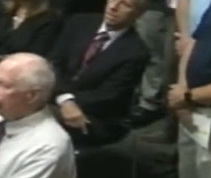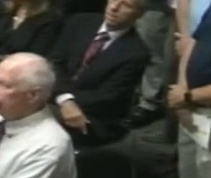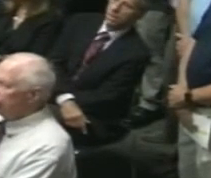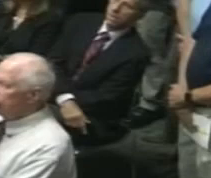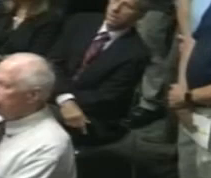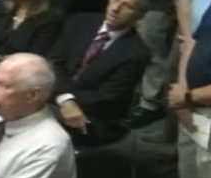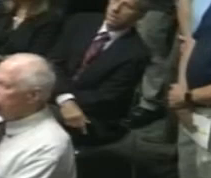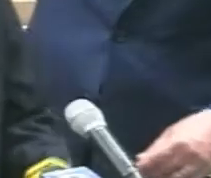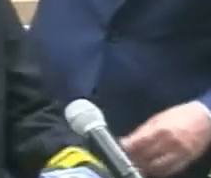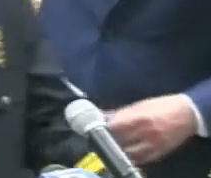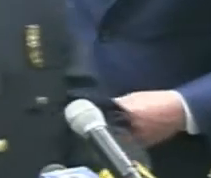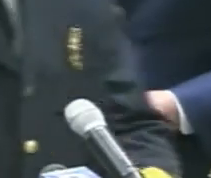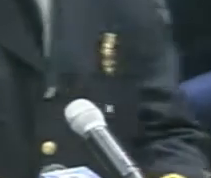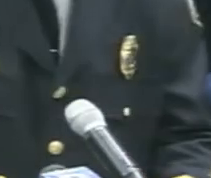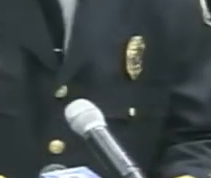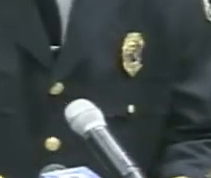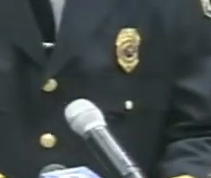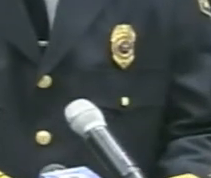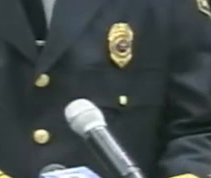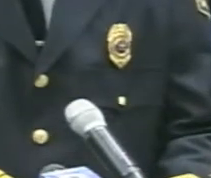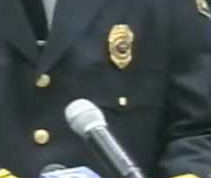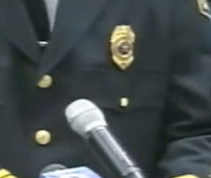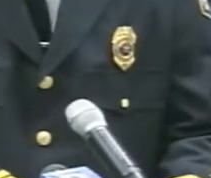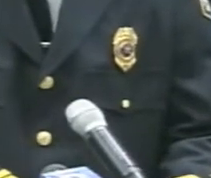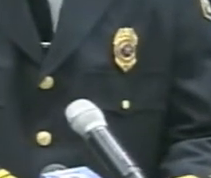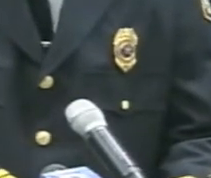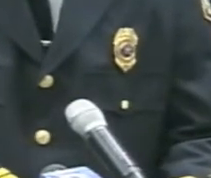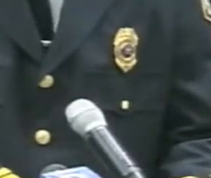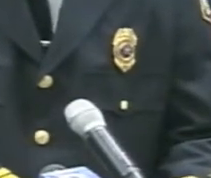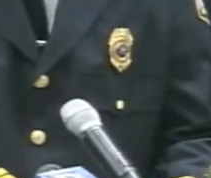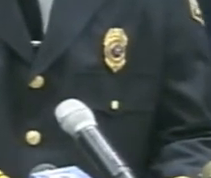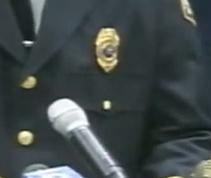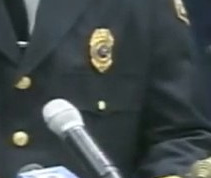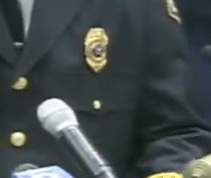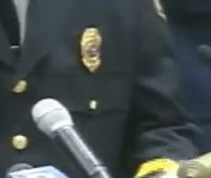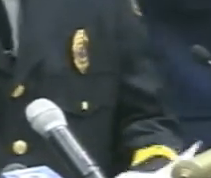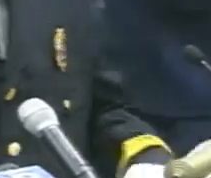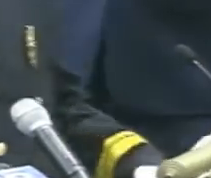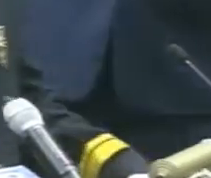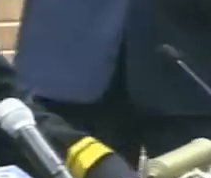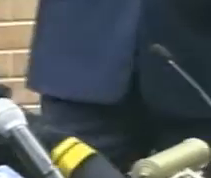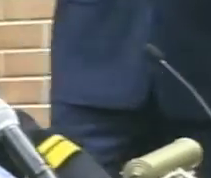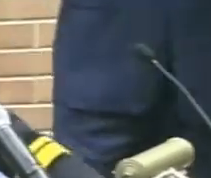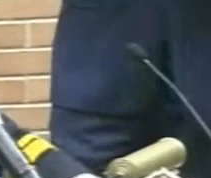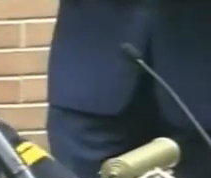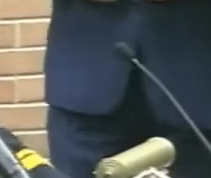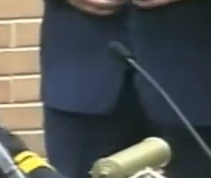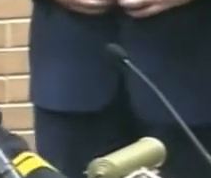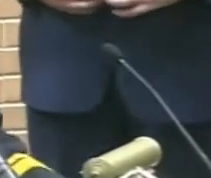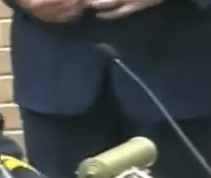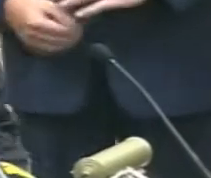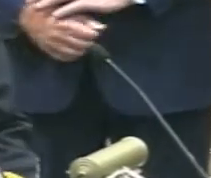only Judge Jim Morris, but Judge Karen Morris are here as well. Thank you. I want to welcome everyone.